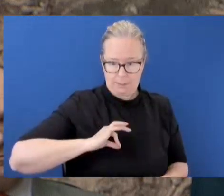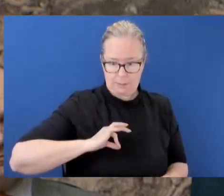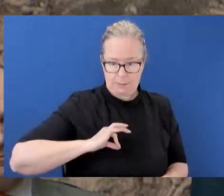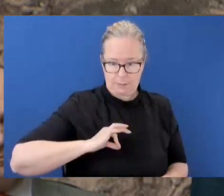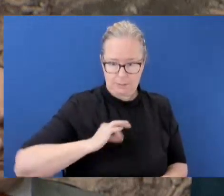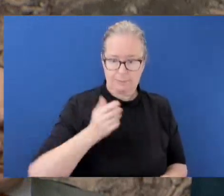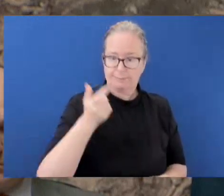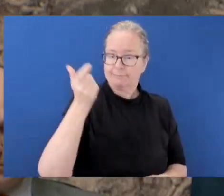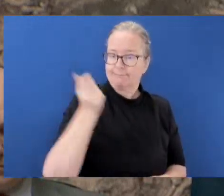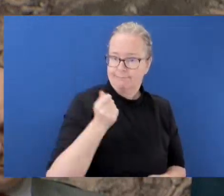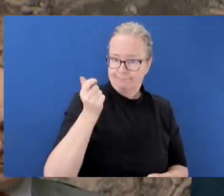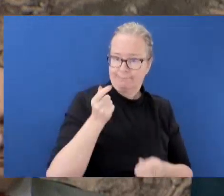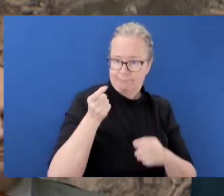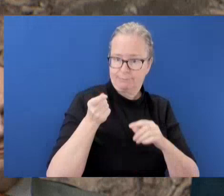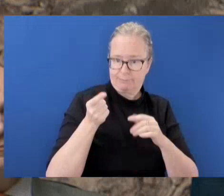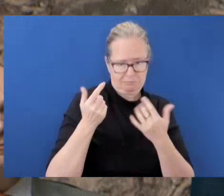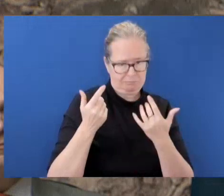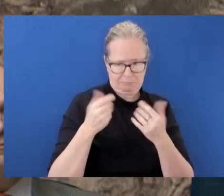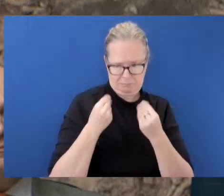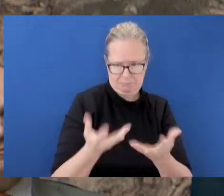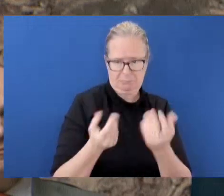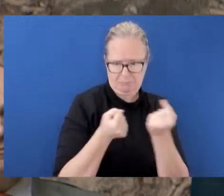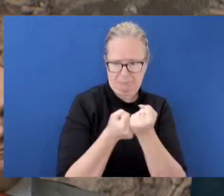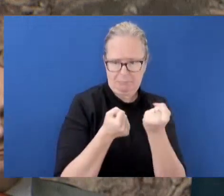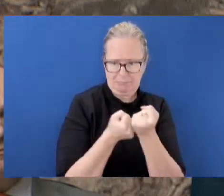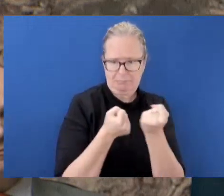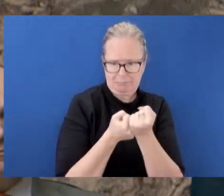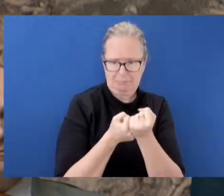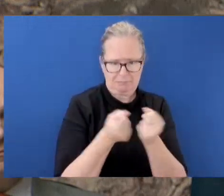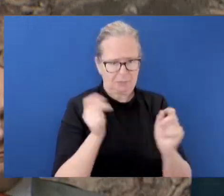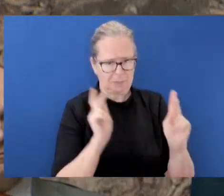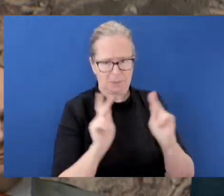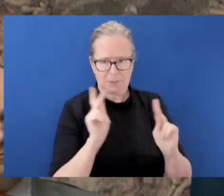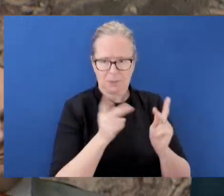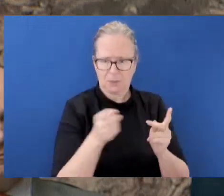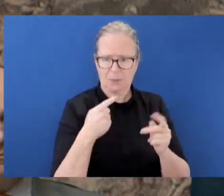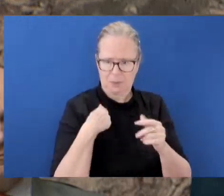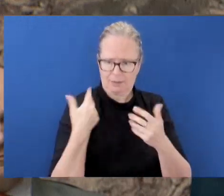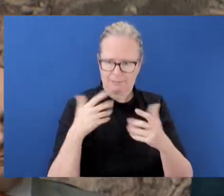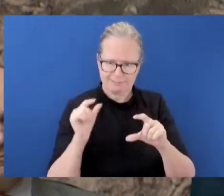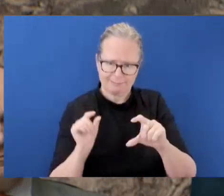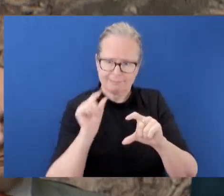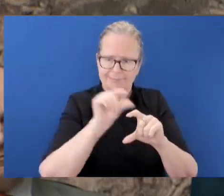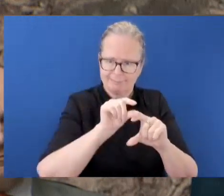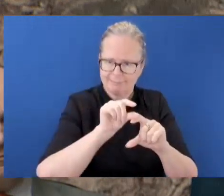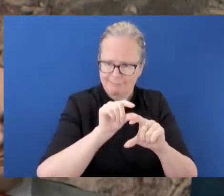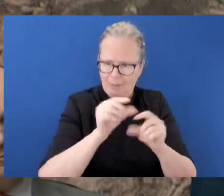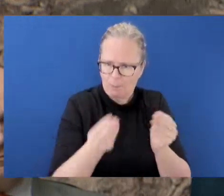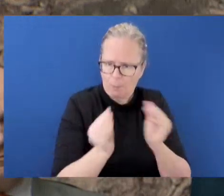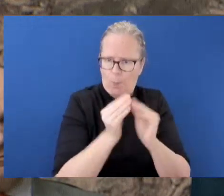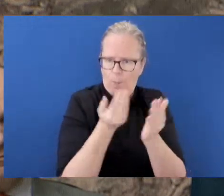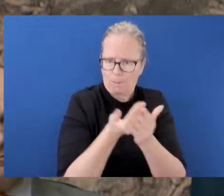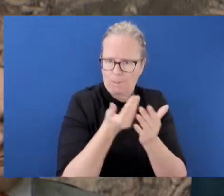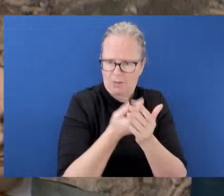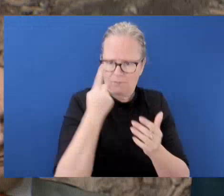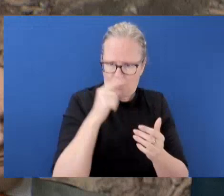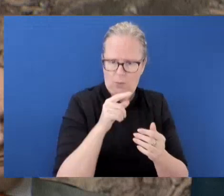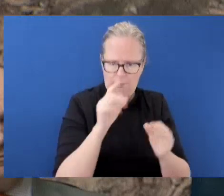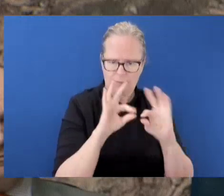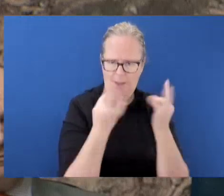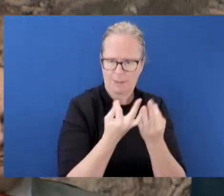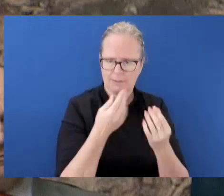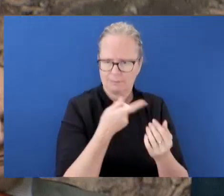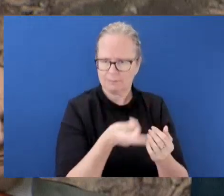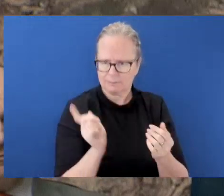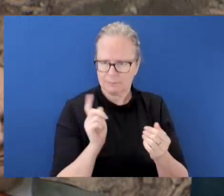people, and we have added a bonus to it so people will get hundreds of more dollars. And I haven't heard any family say to me, "Oh my goodness, you shouldn't have done that. You shouldn't have